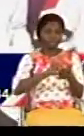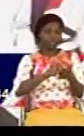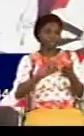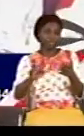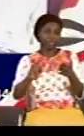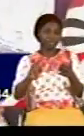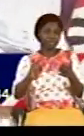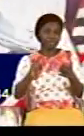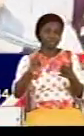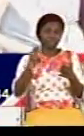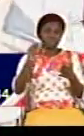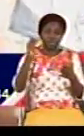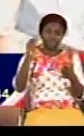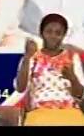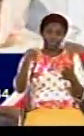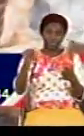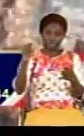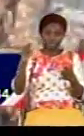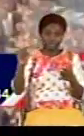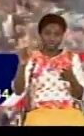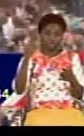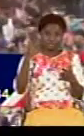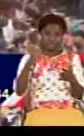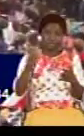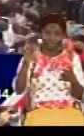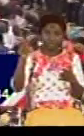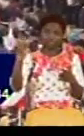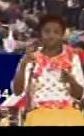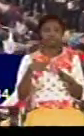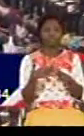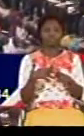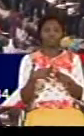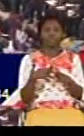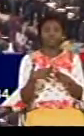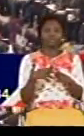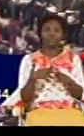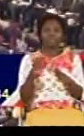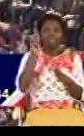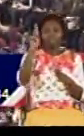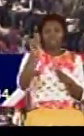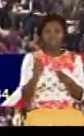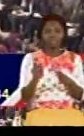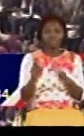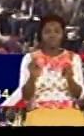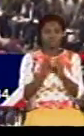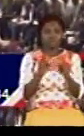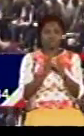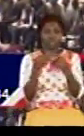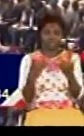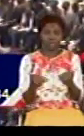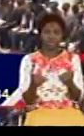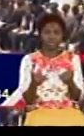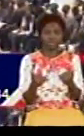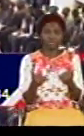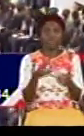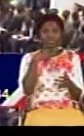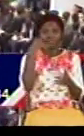12. Verse 12, therefore, also now, says the